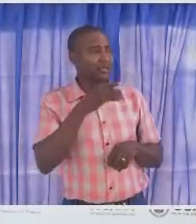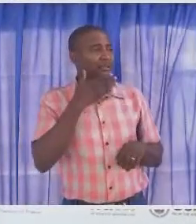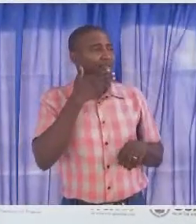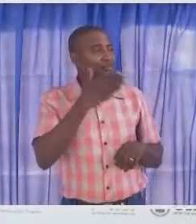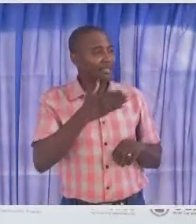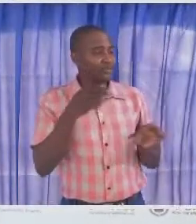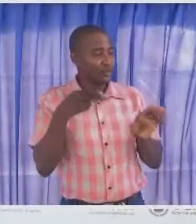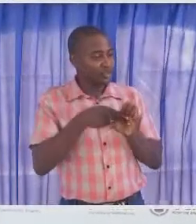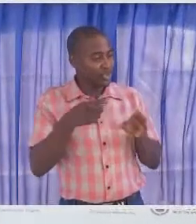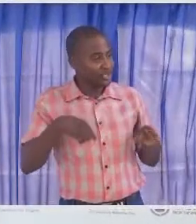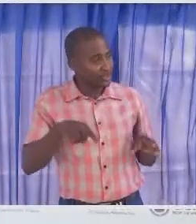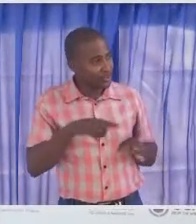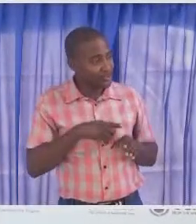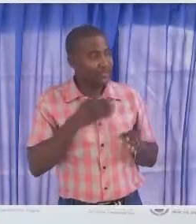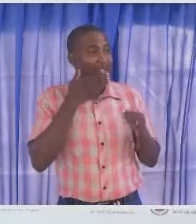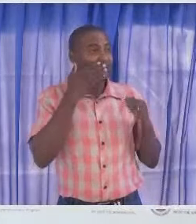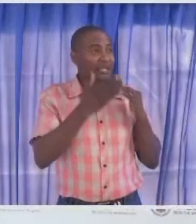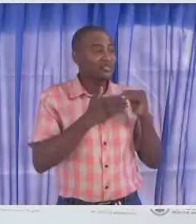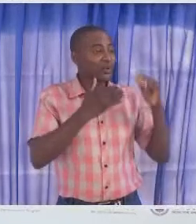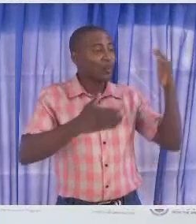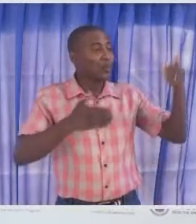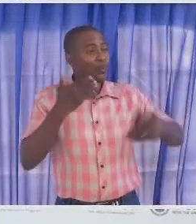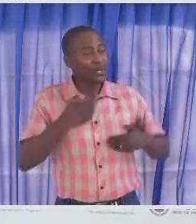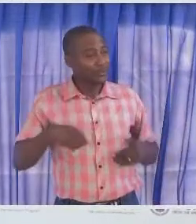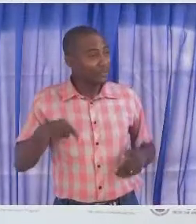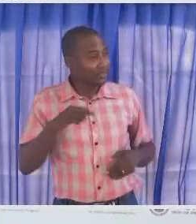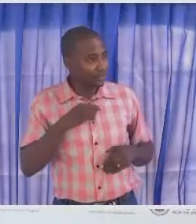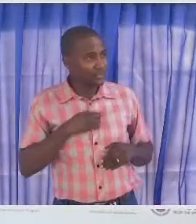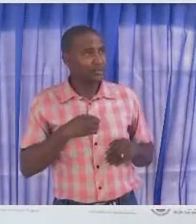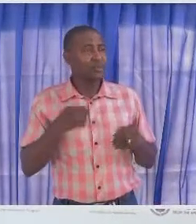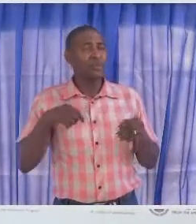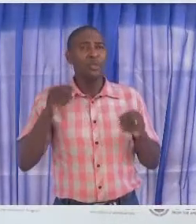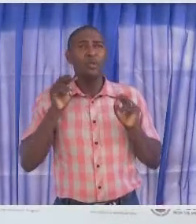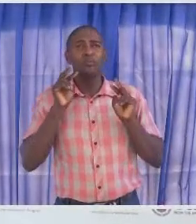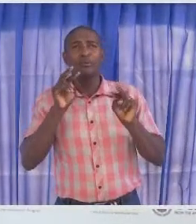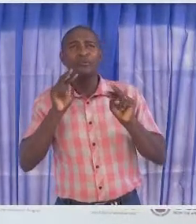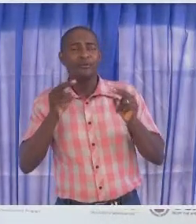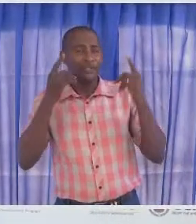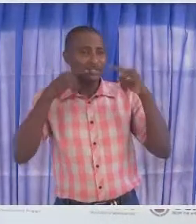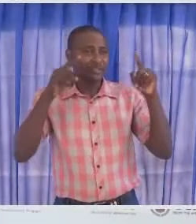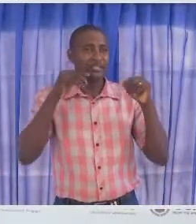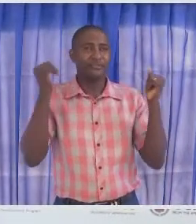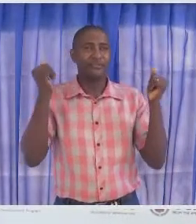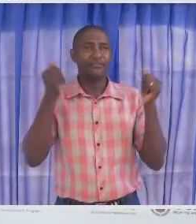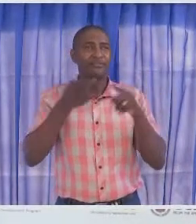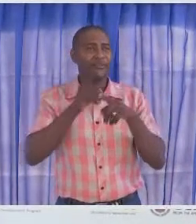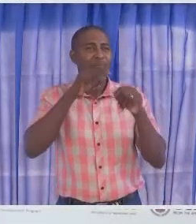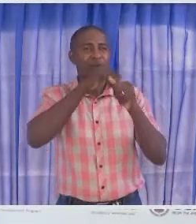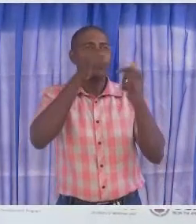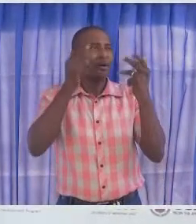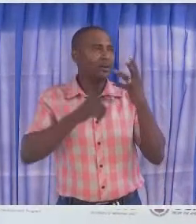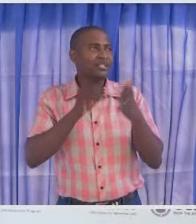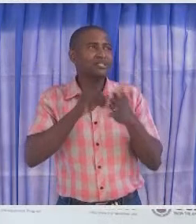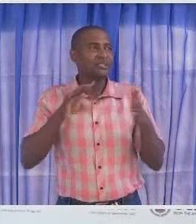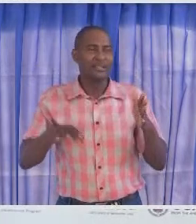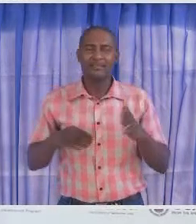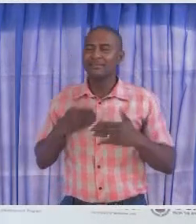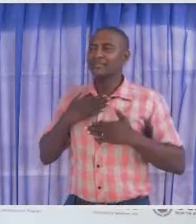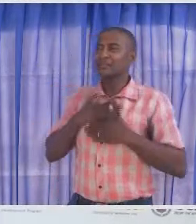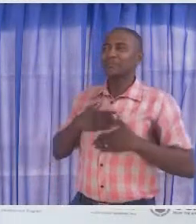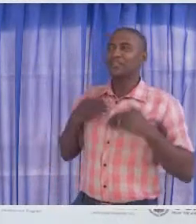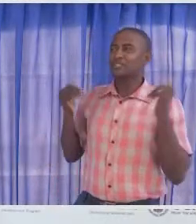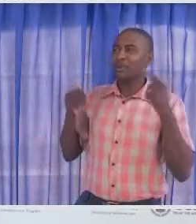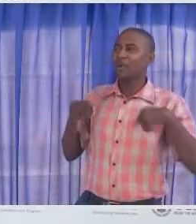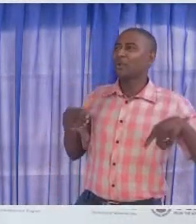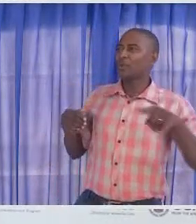us. And we look forward to seeing the success from the students and just so much more from Knockalva. Right. The pleasure was all ours